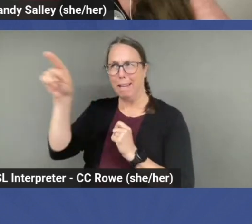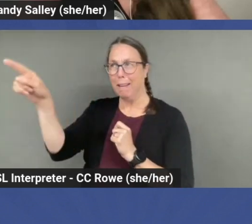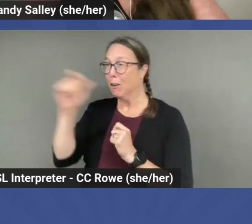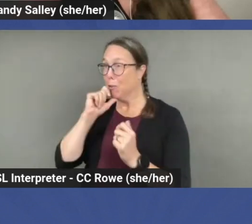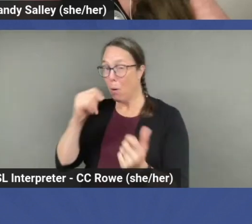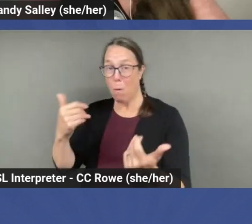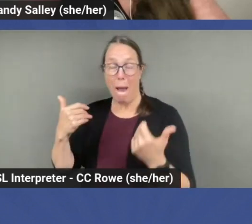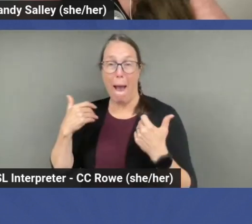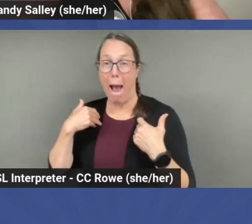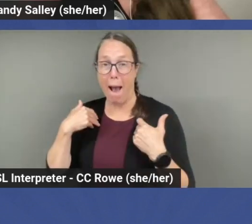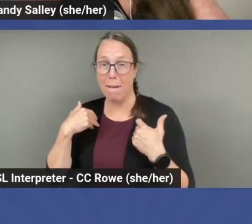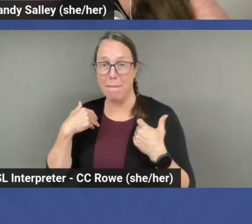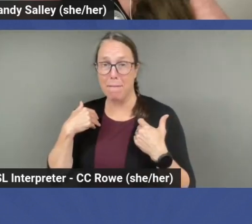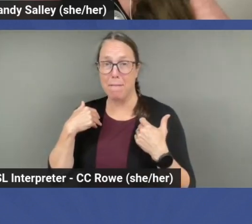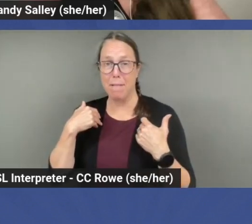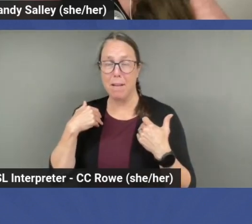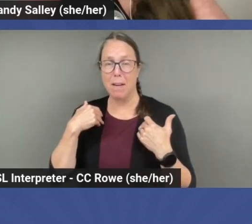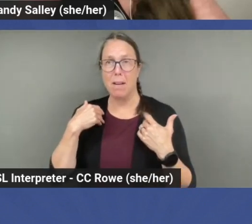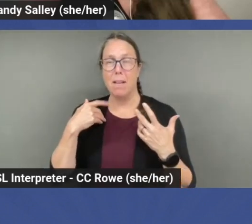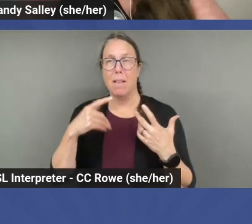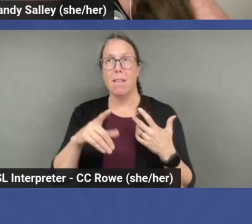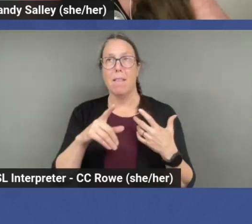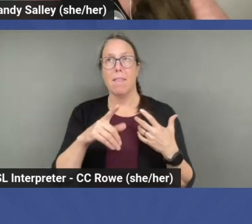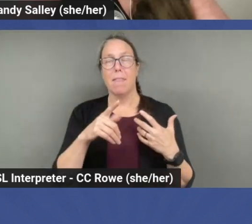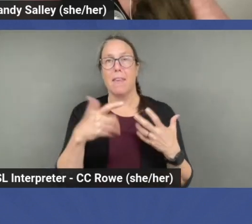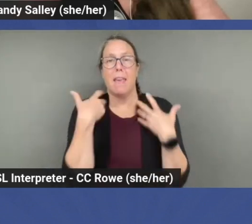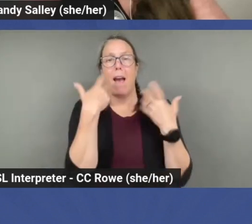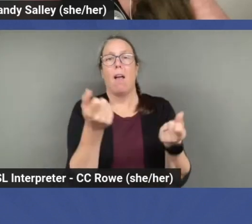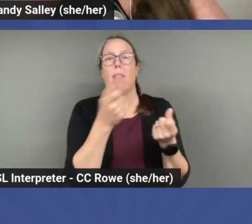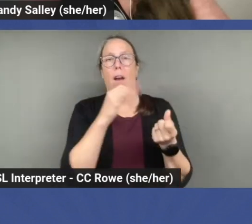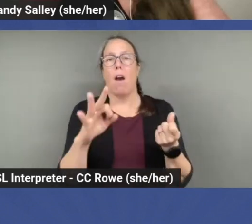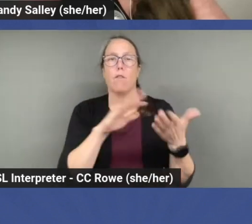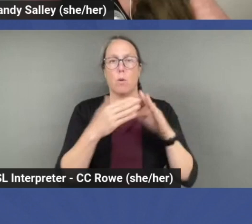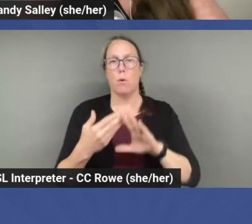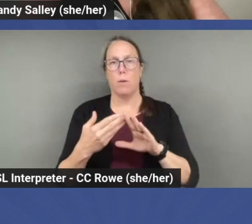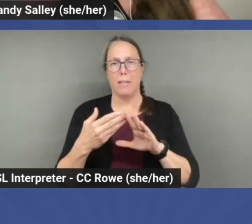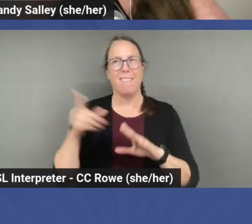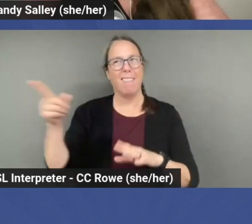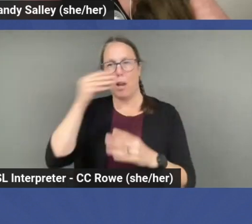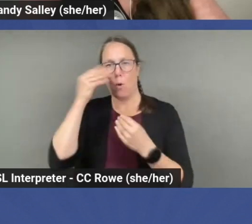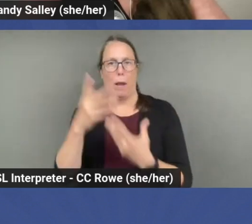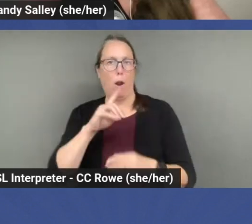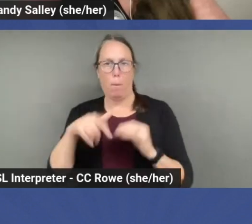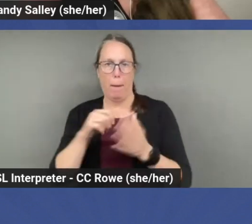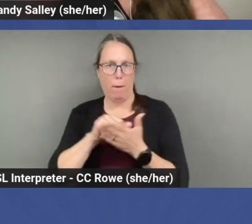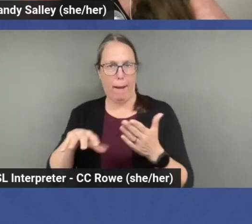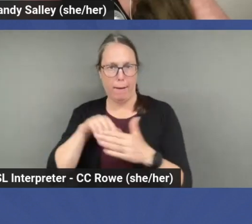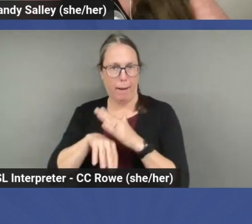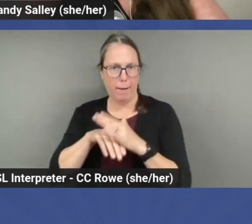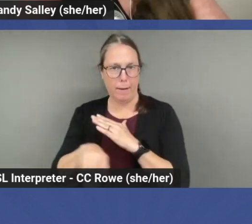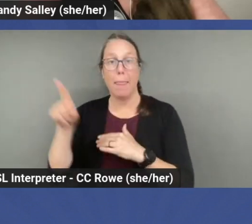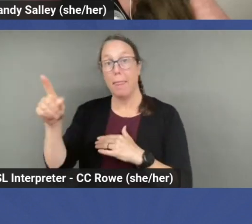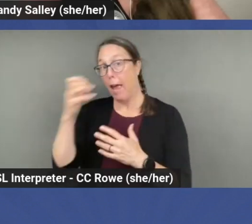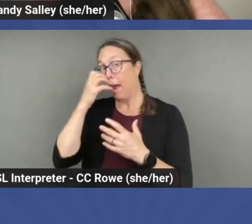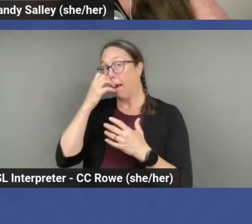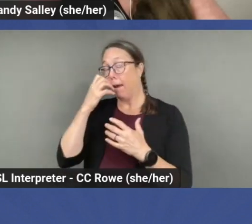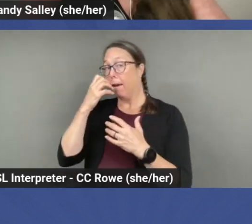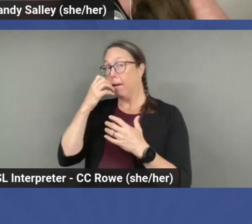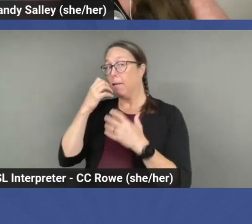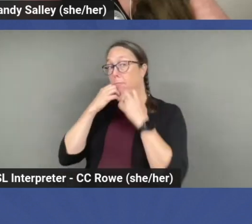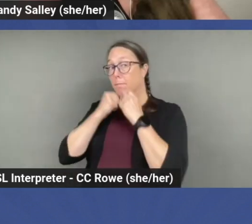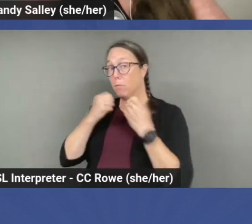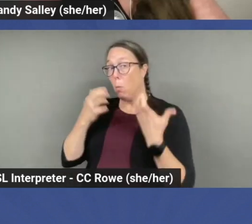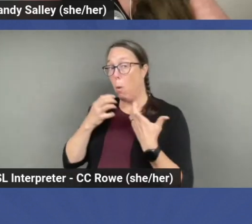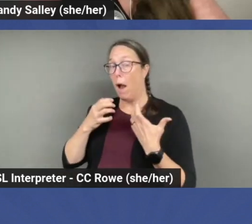the well-being of these kinds of communities at heart. They don't care about abortion access. They care about the bottom line. They care